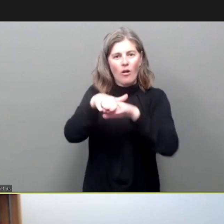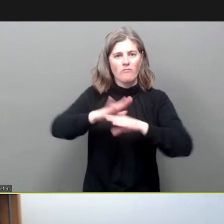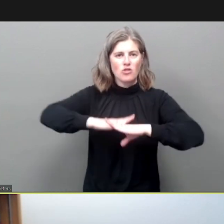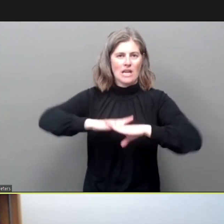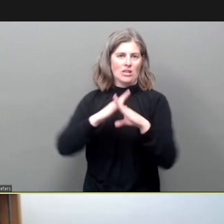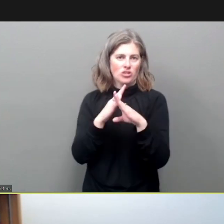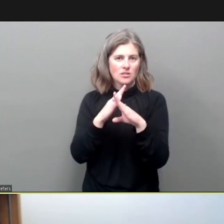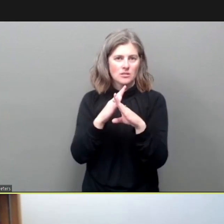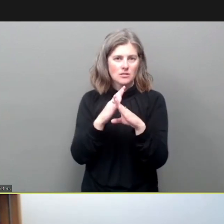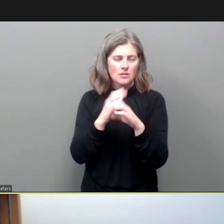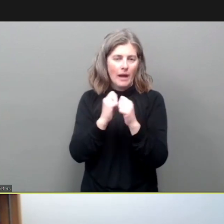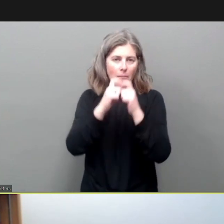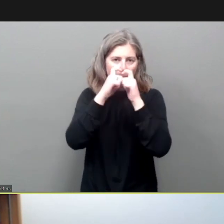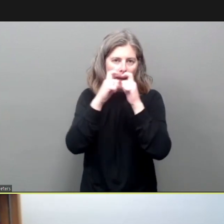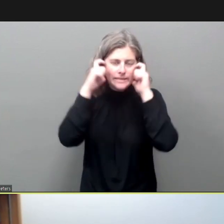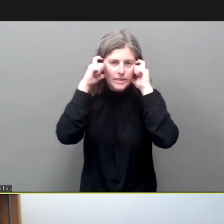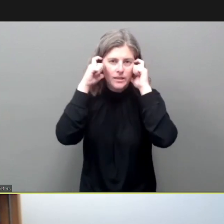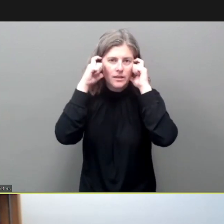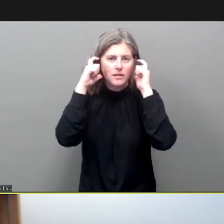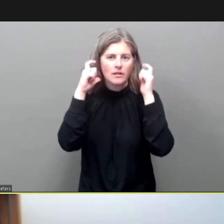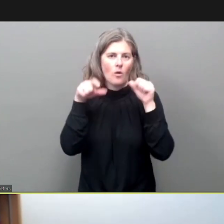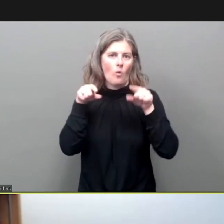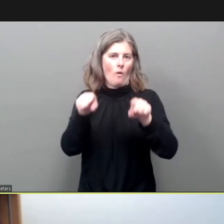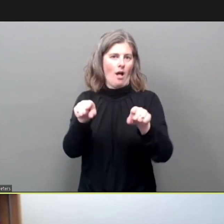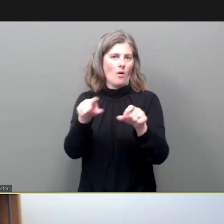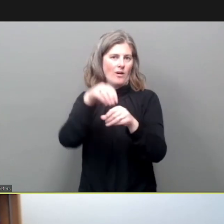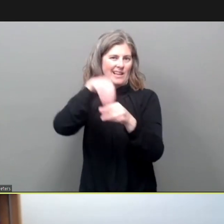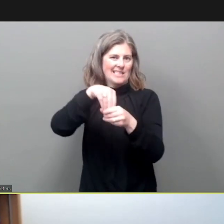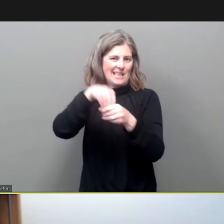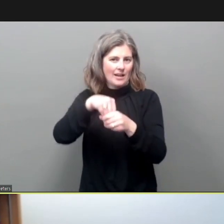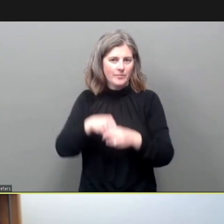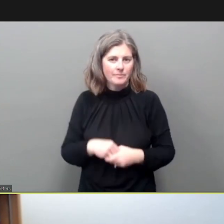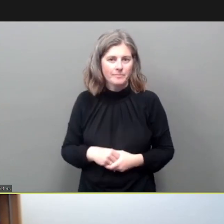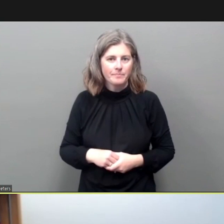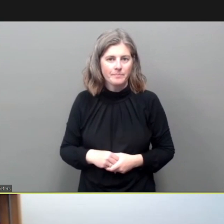by masking when we're indoors.